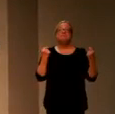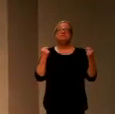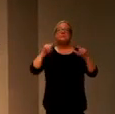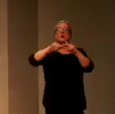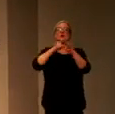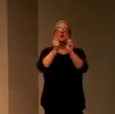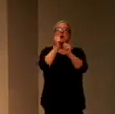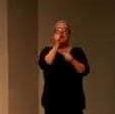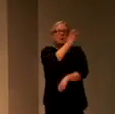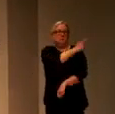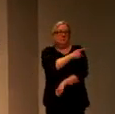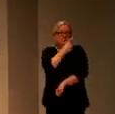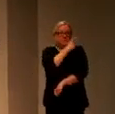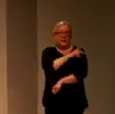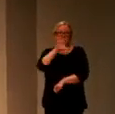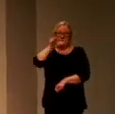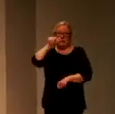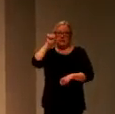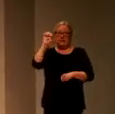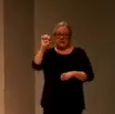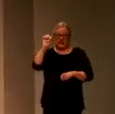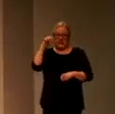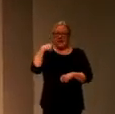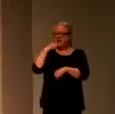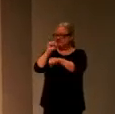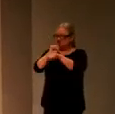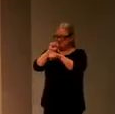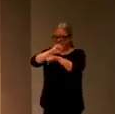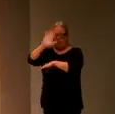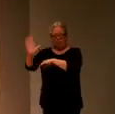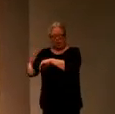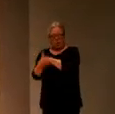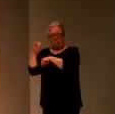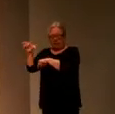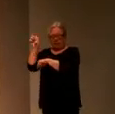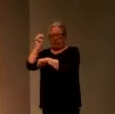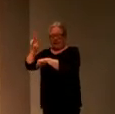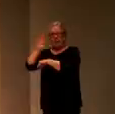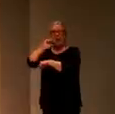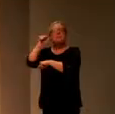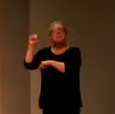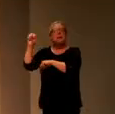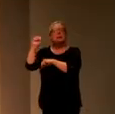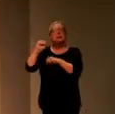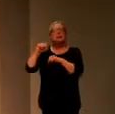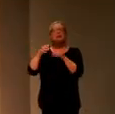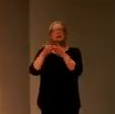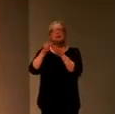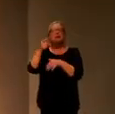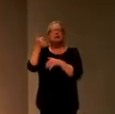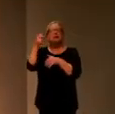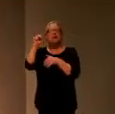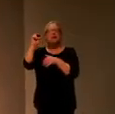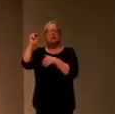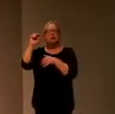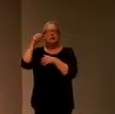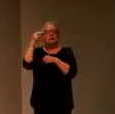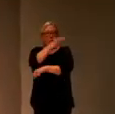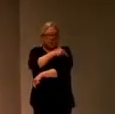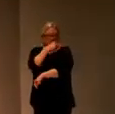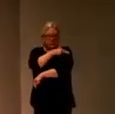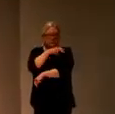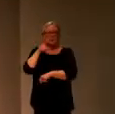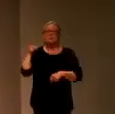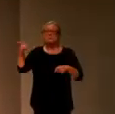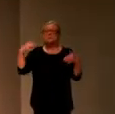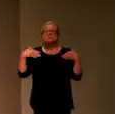case. So I was working in the emergency department on an overnight shift, Massachusetts General Hospital, when a young girl